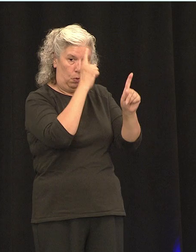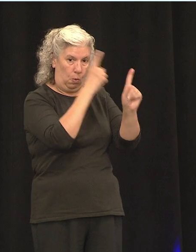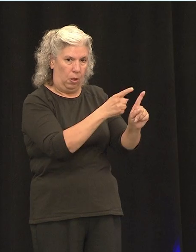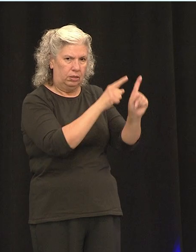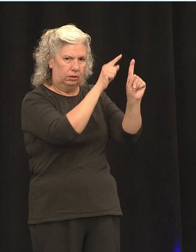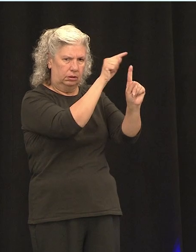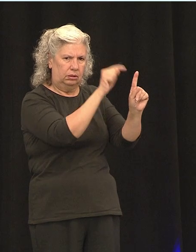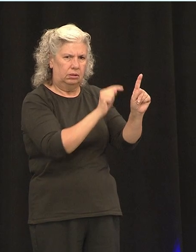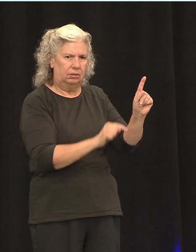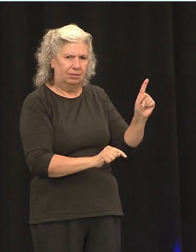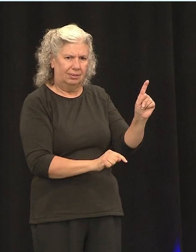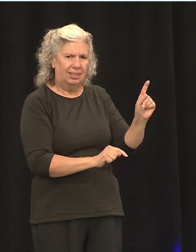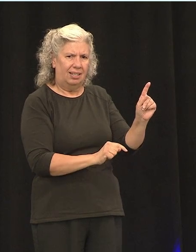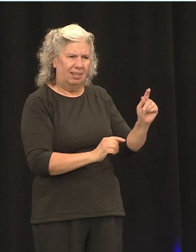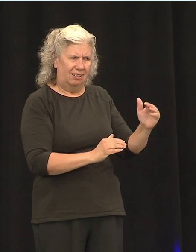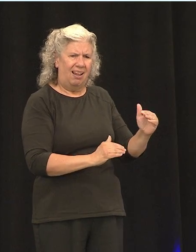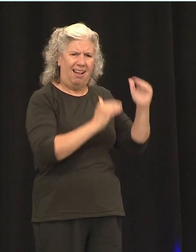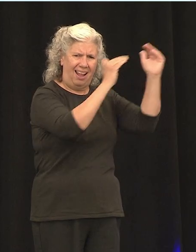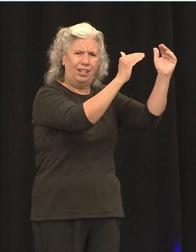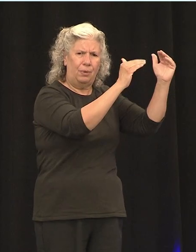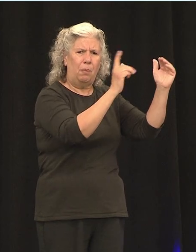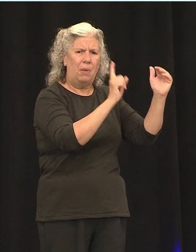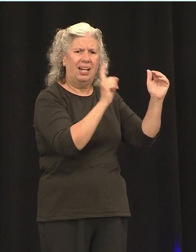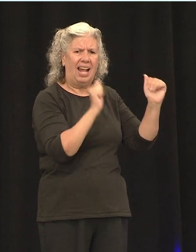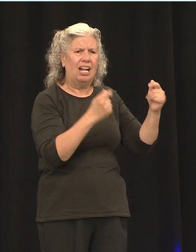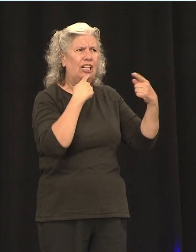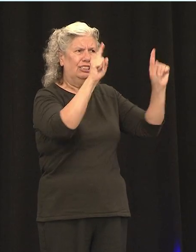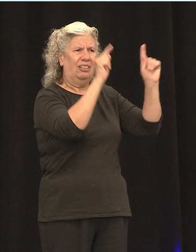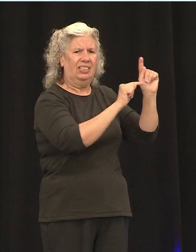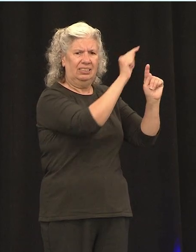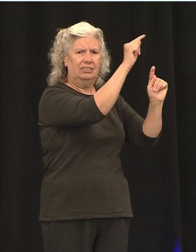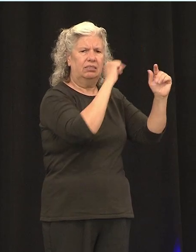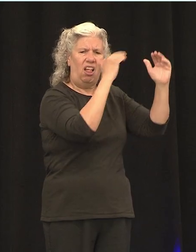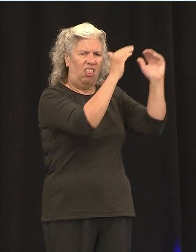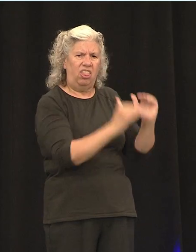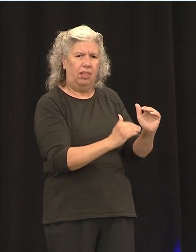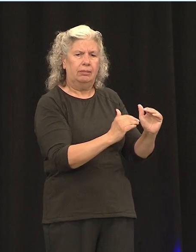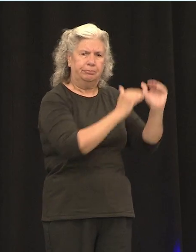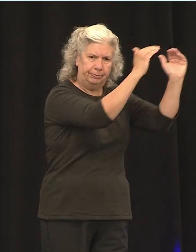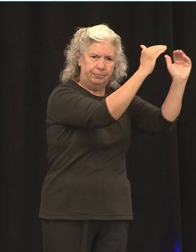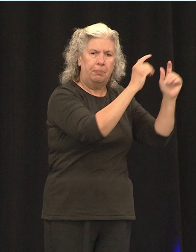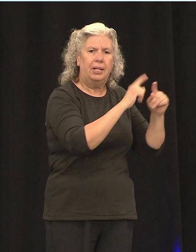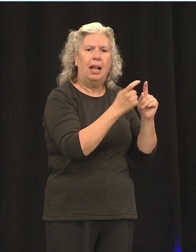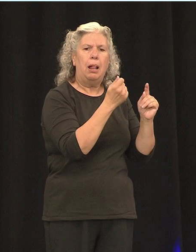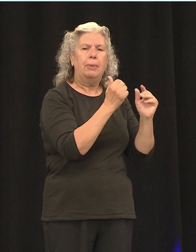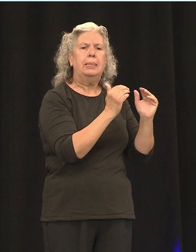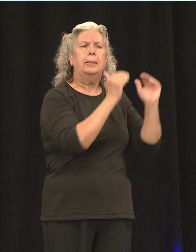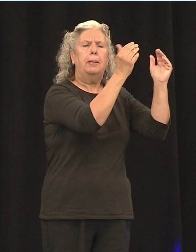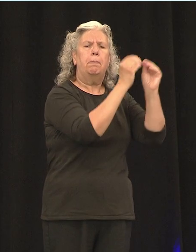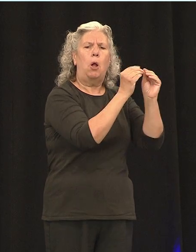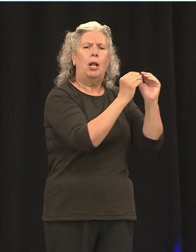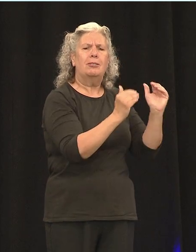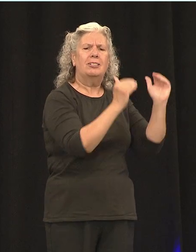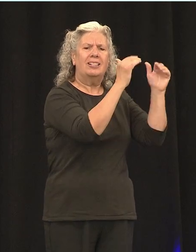they're high enough that they're achievable, yet it stretches them to be what they can be.